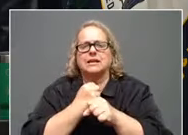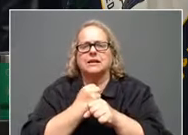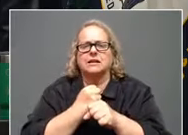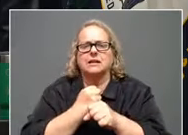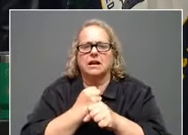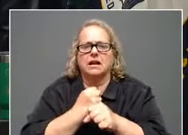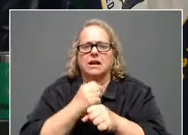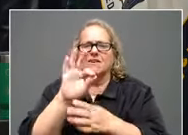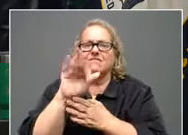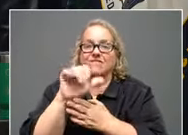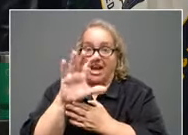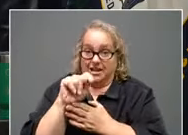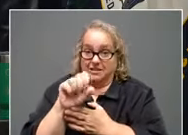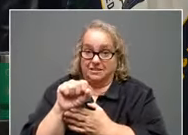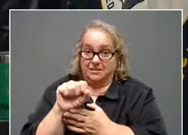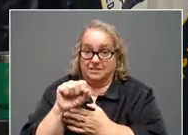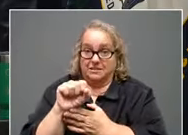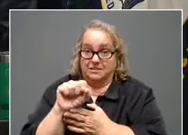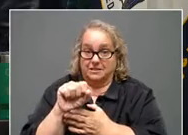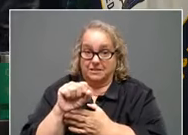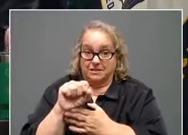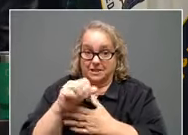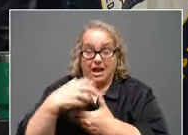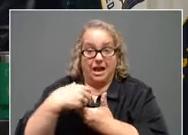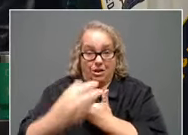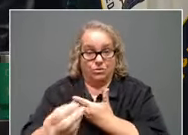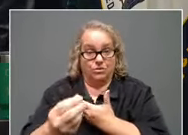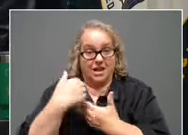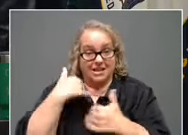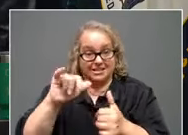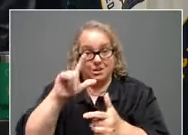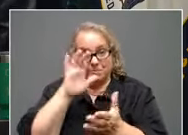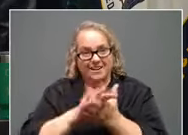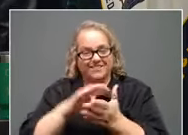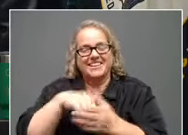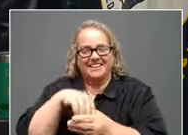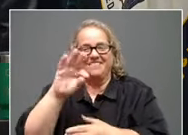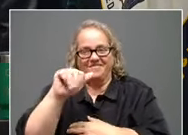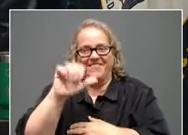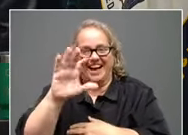facts out. I still believe in facts. So these are going to